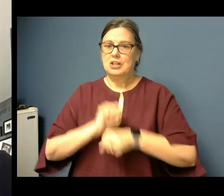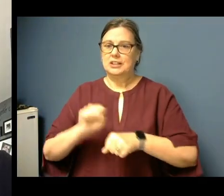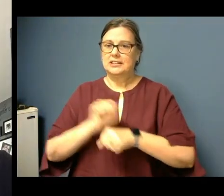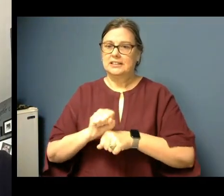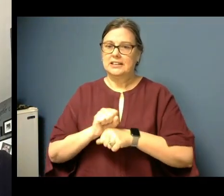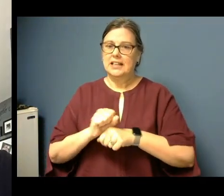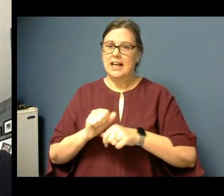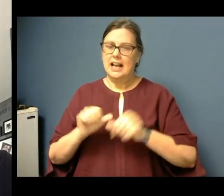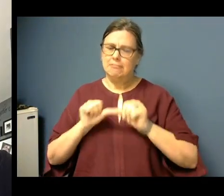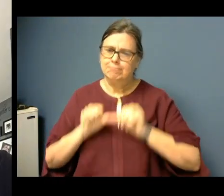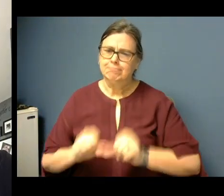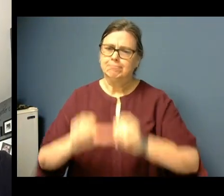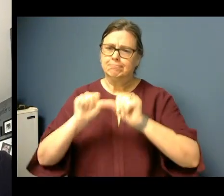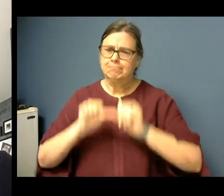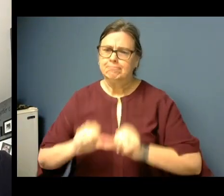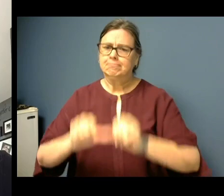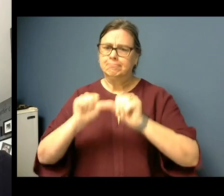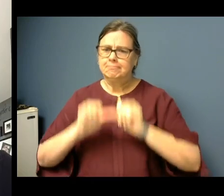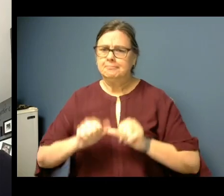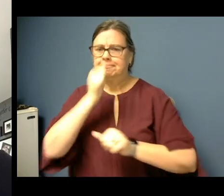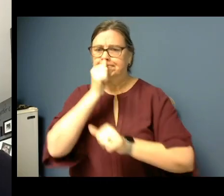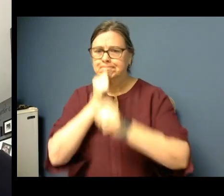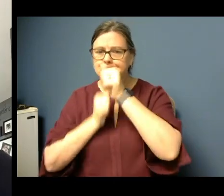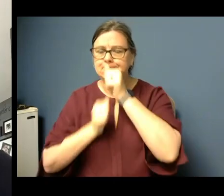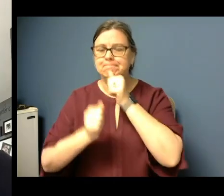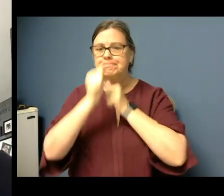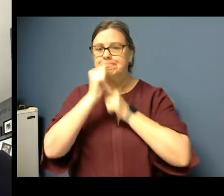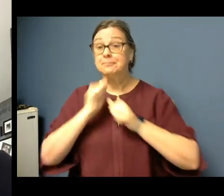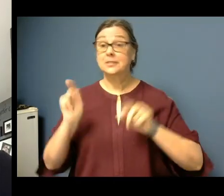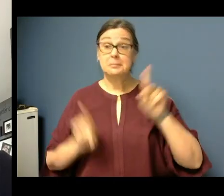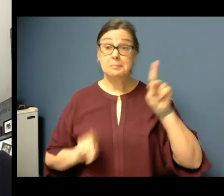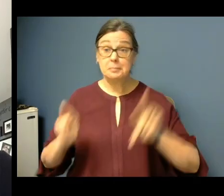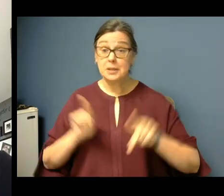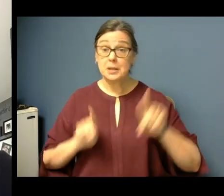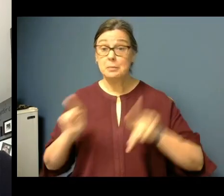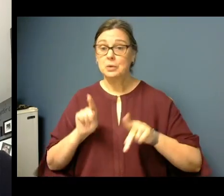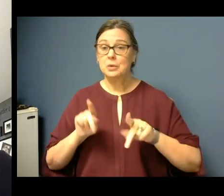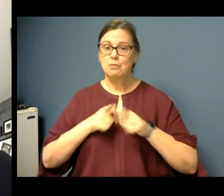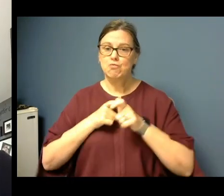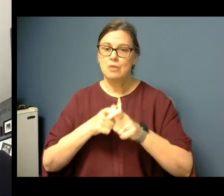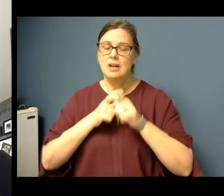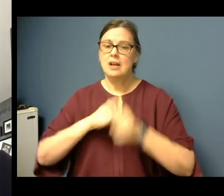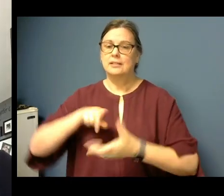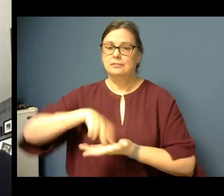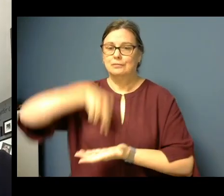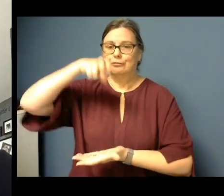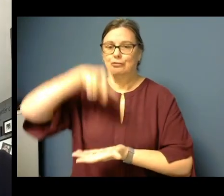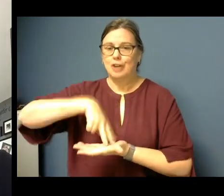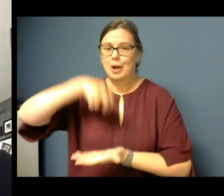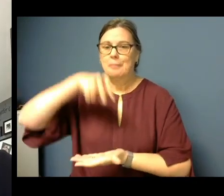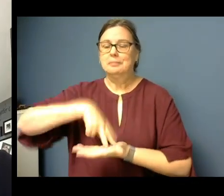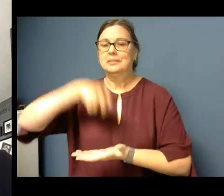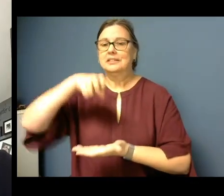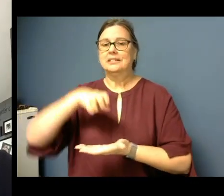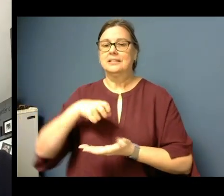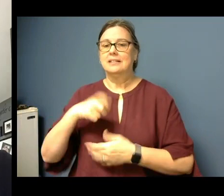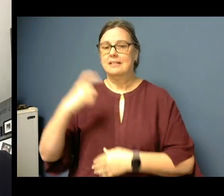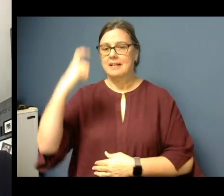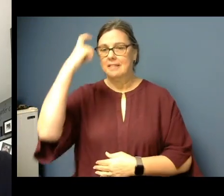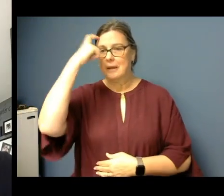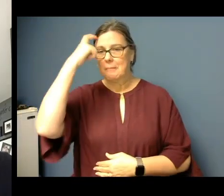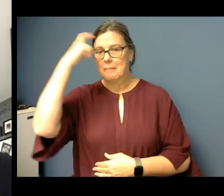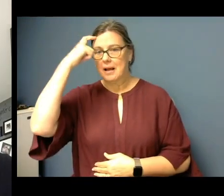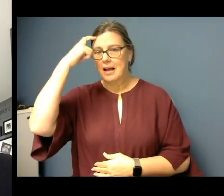going, the feet that walked, ran, jumped, and balanced, the minds that dreamed